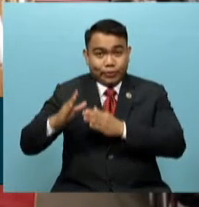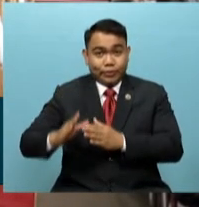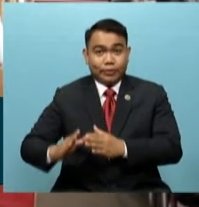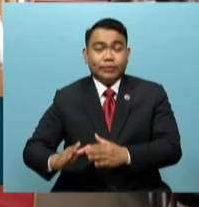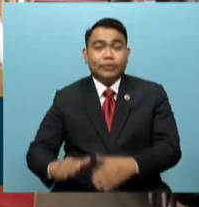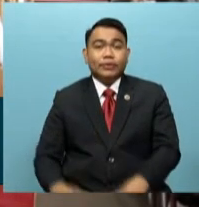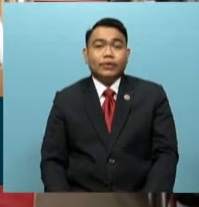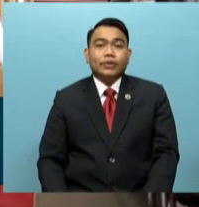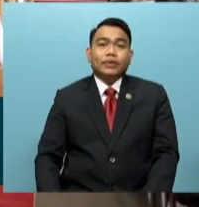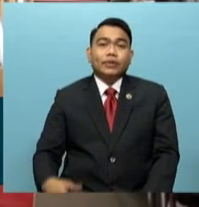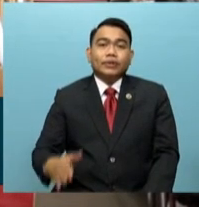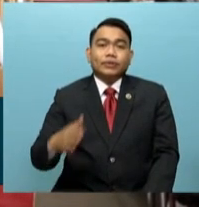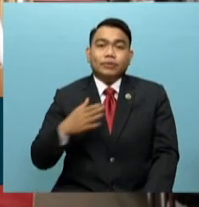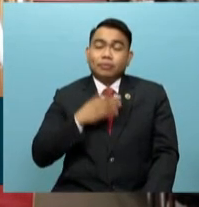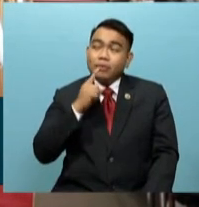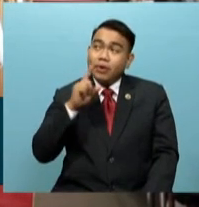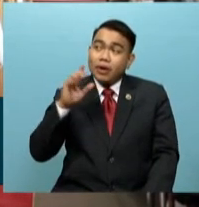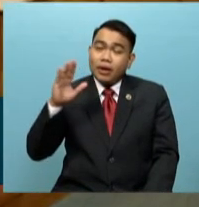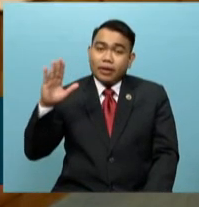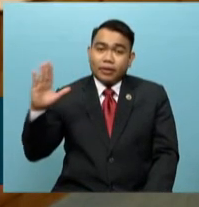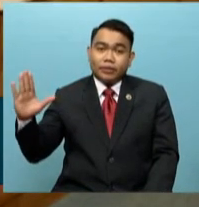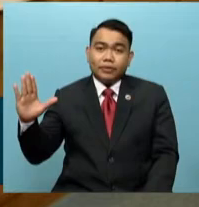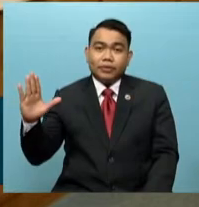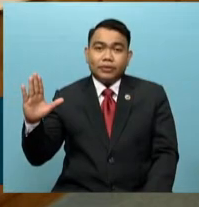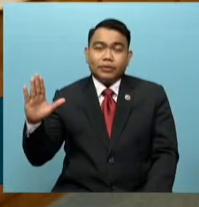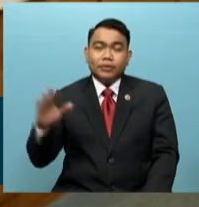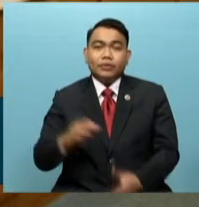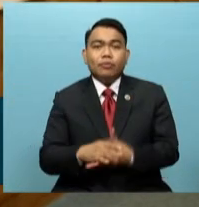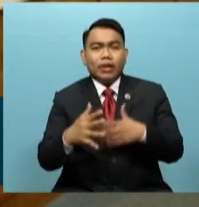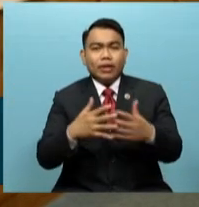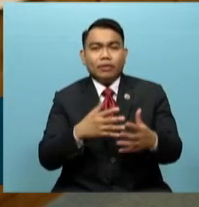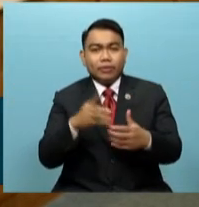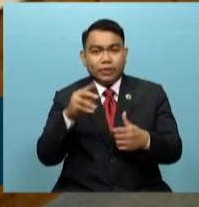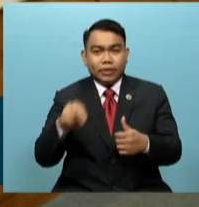their commitment to help wherever needed within the church.